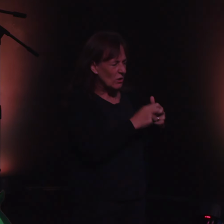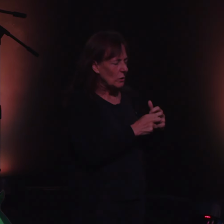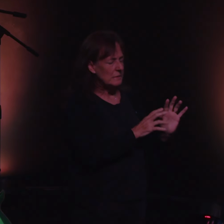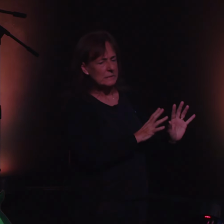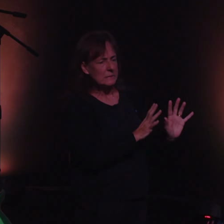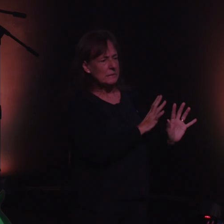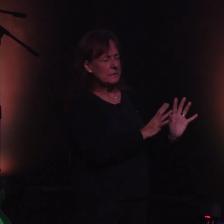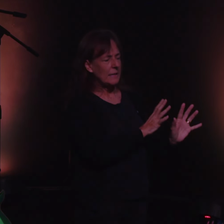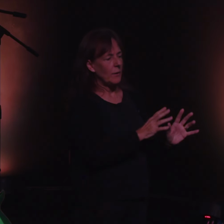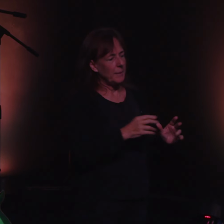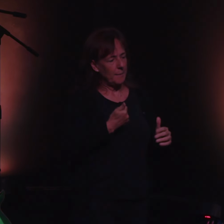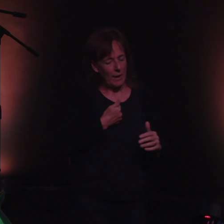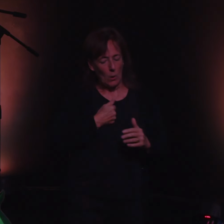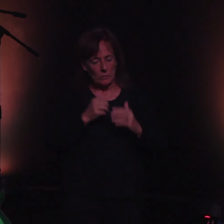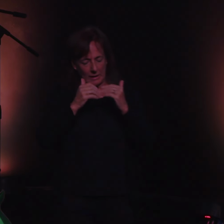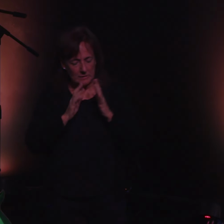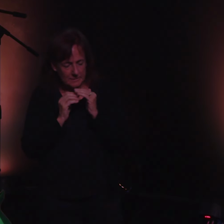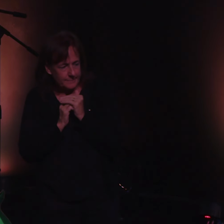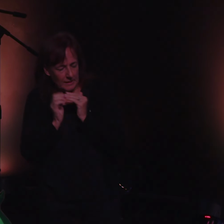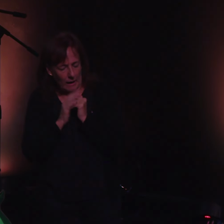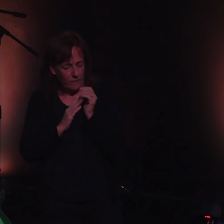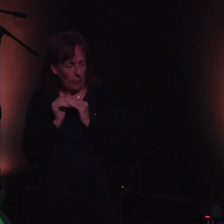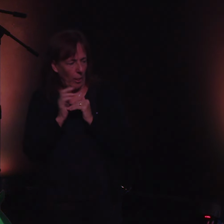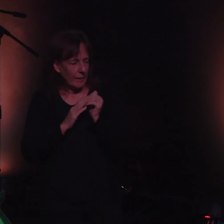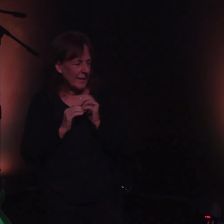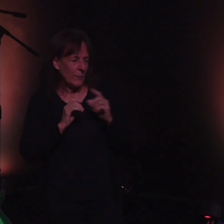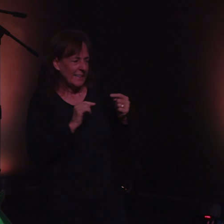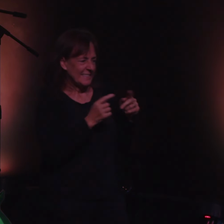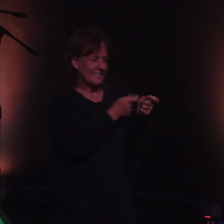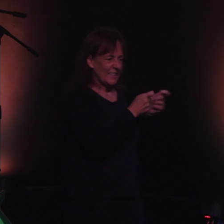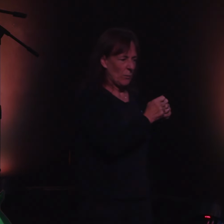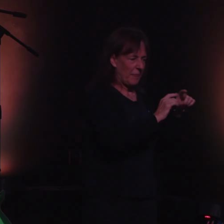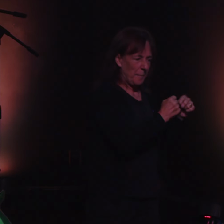with. I want to be in my own little world here. I don't really want to deal with pain.